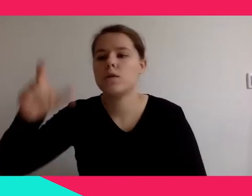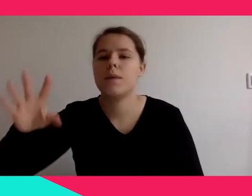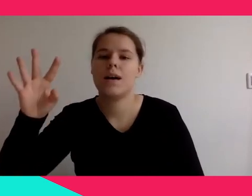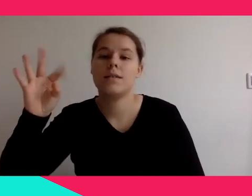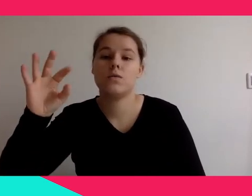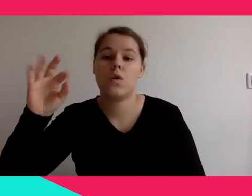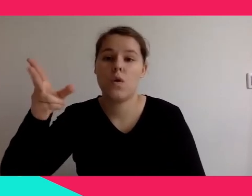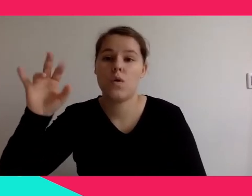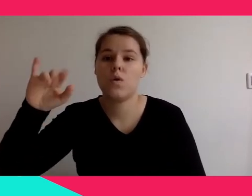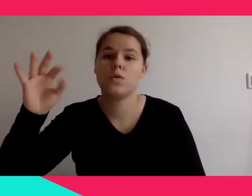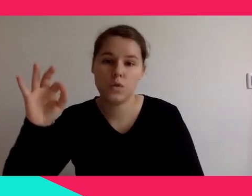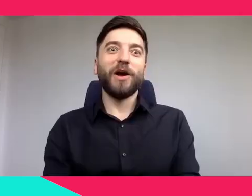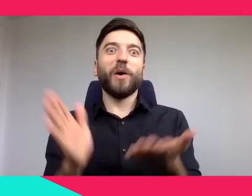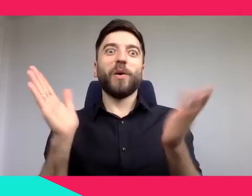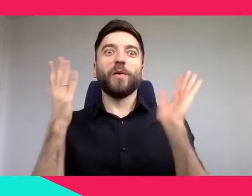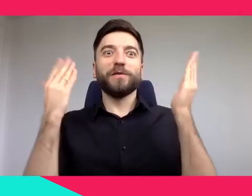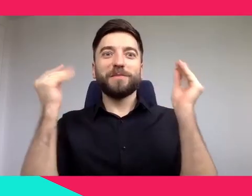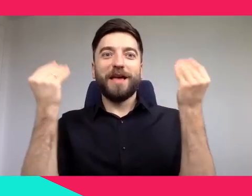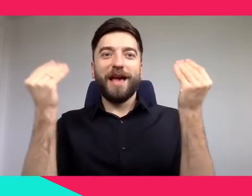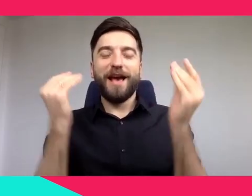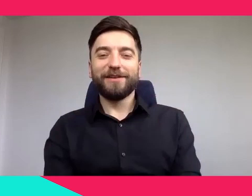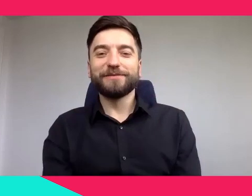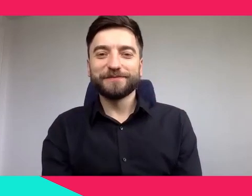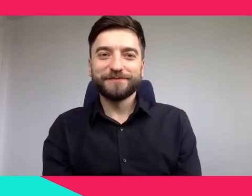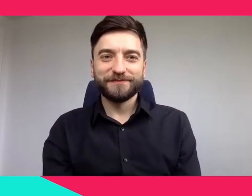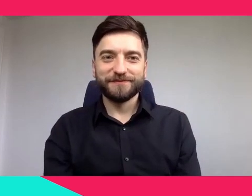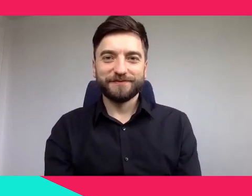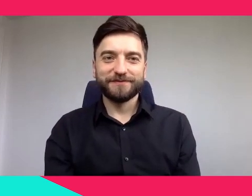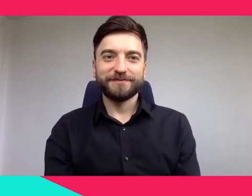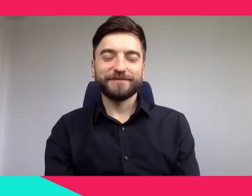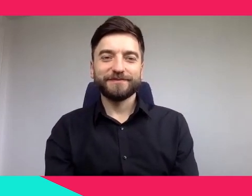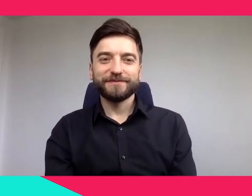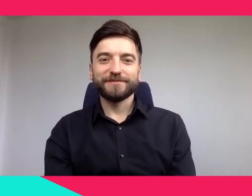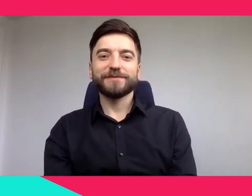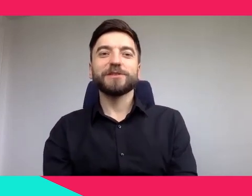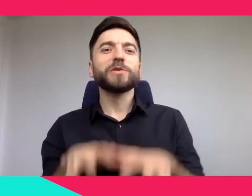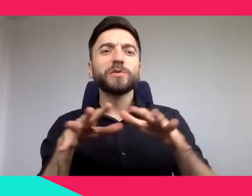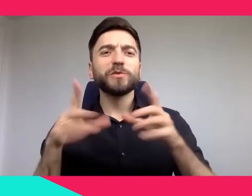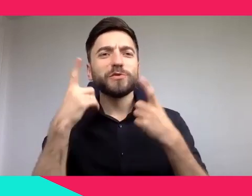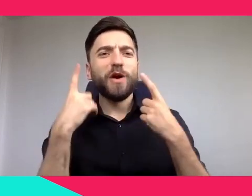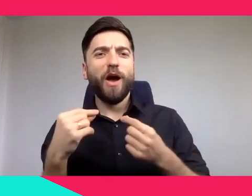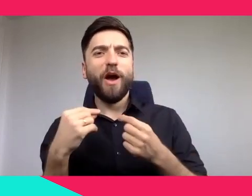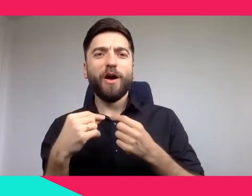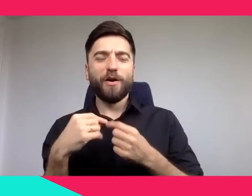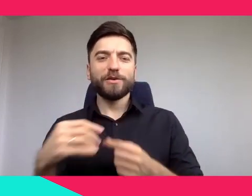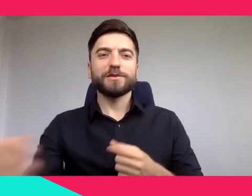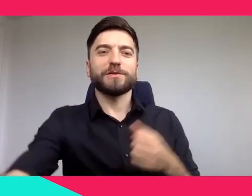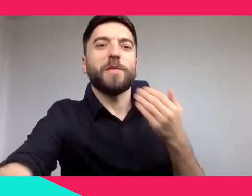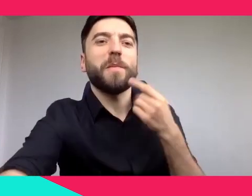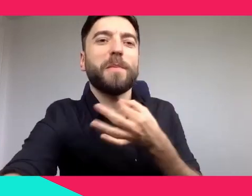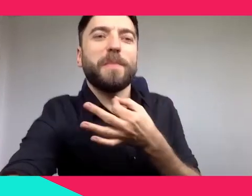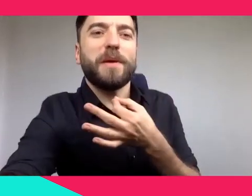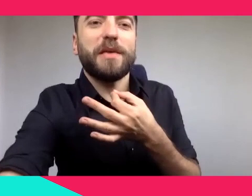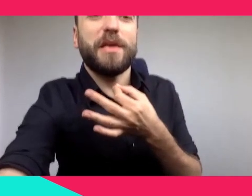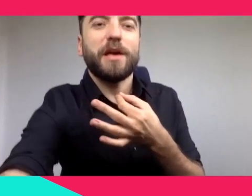night. I think everyone already mentioned is that times they are changing. Museums